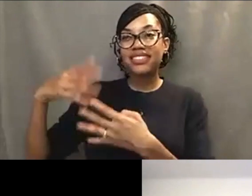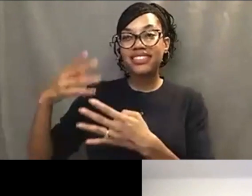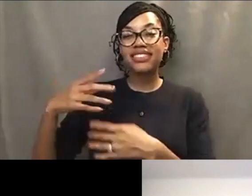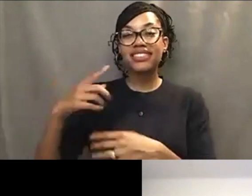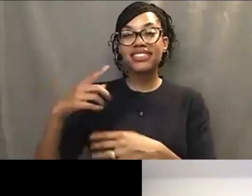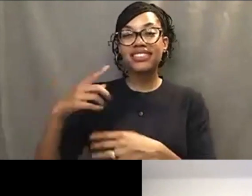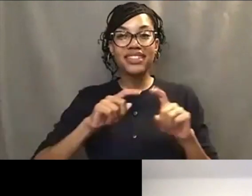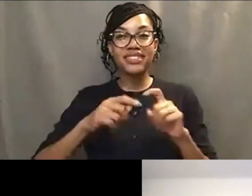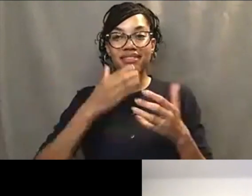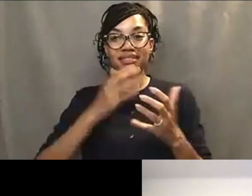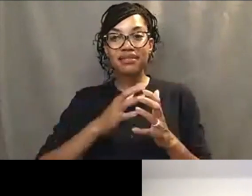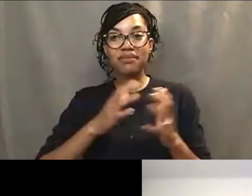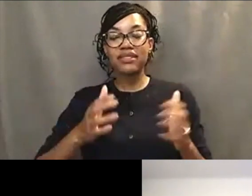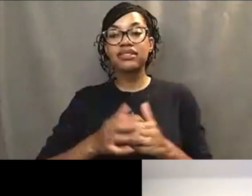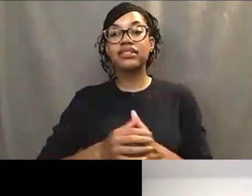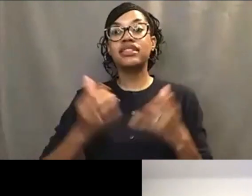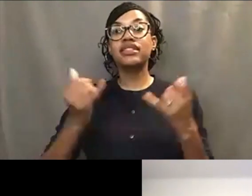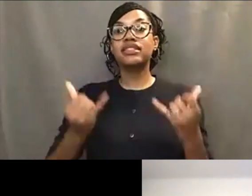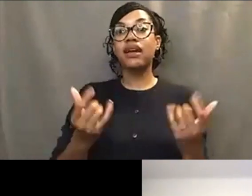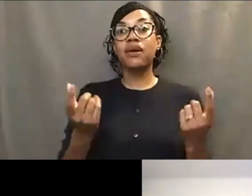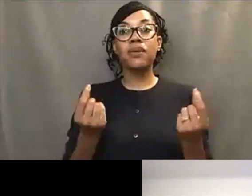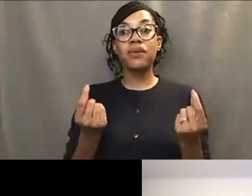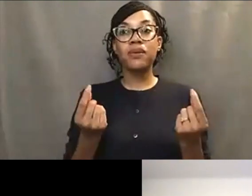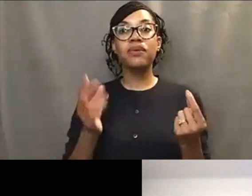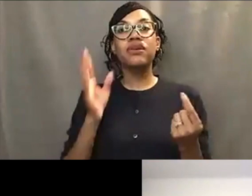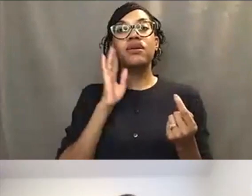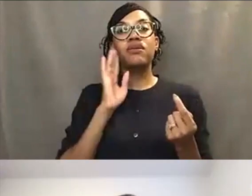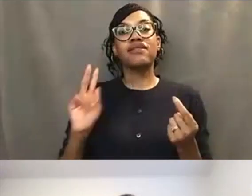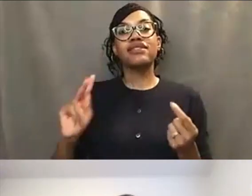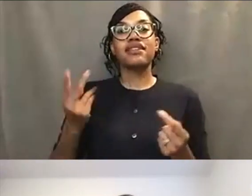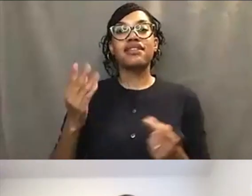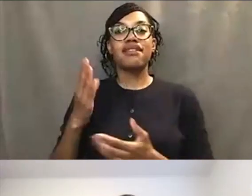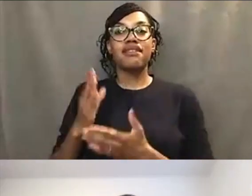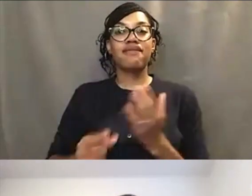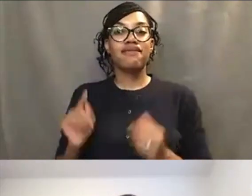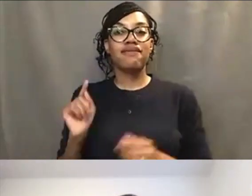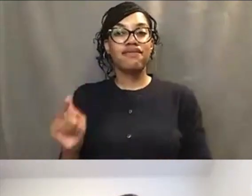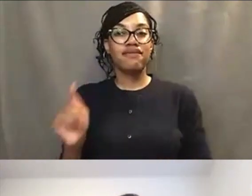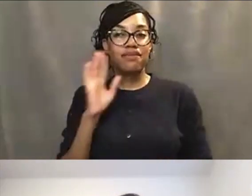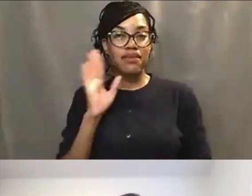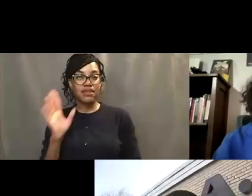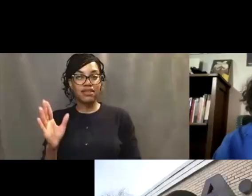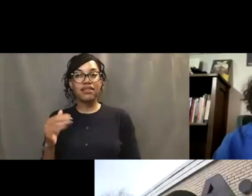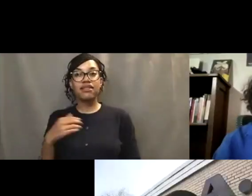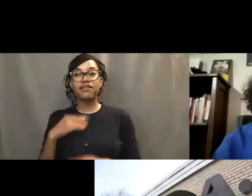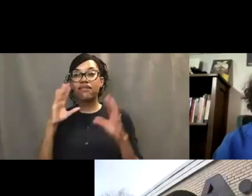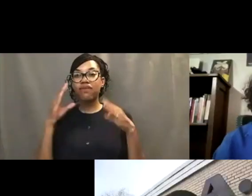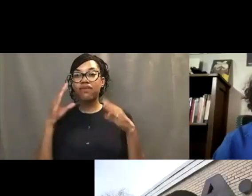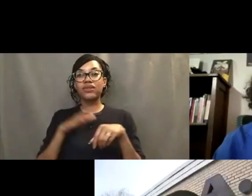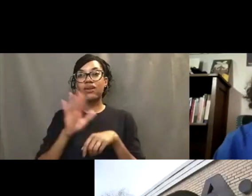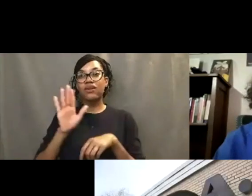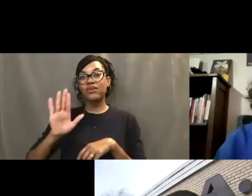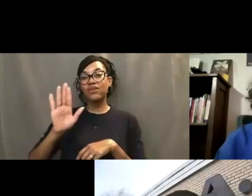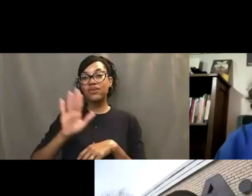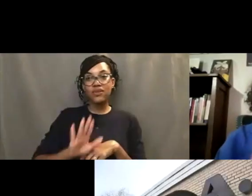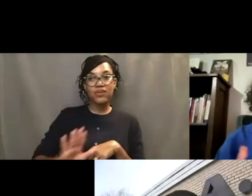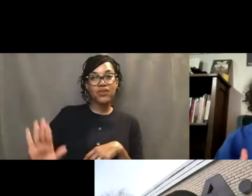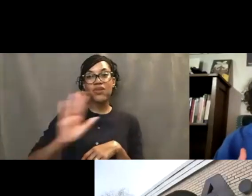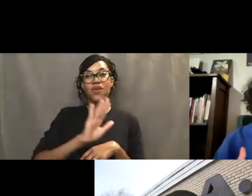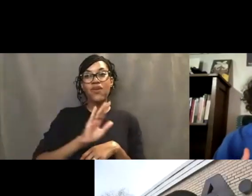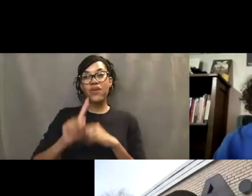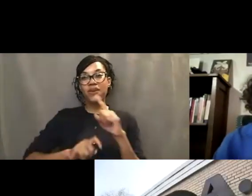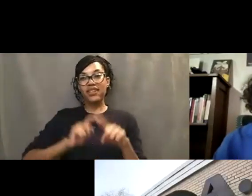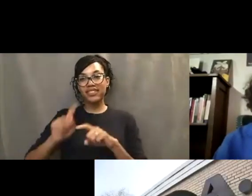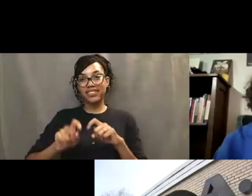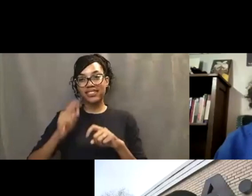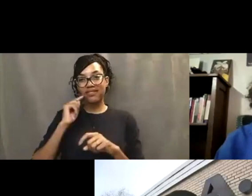from the audience. We're going to now get into our second half where we're focusing all on the questions that you all in the audience have for